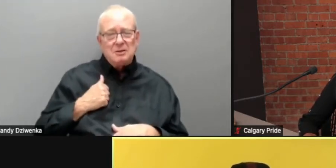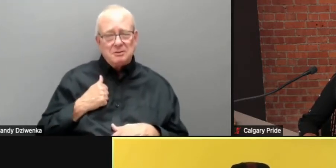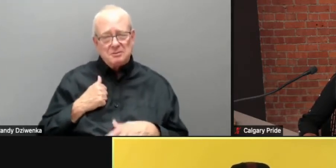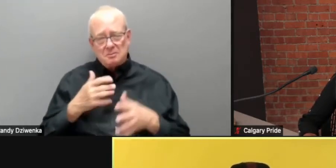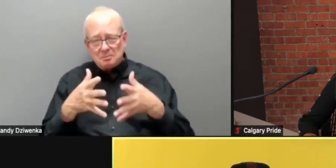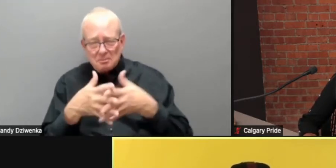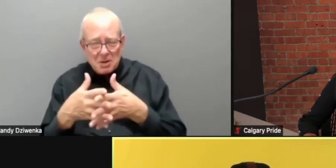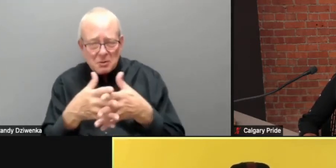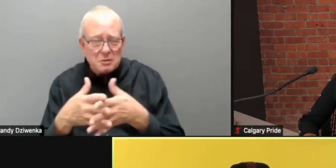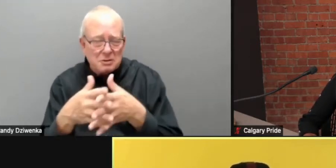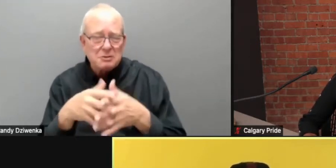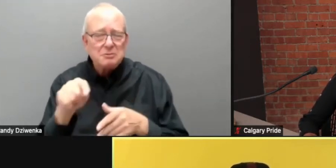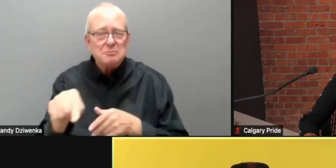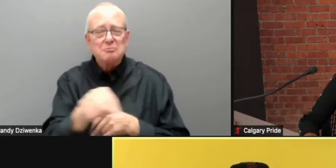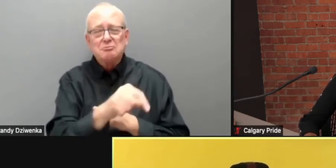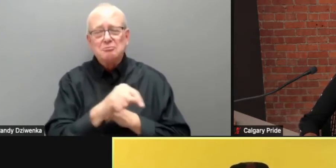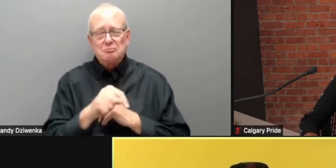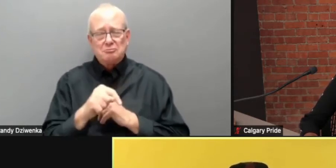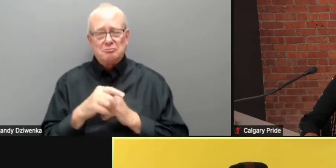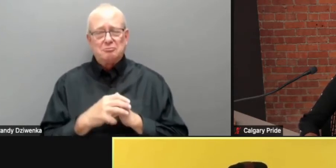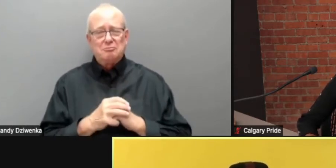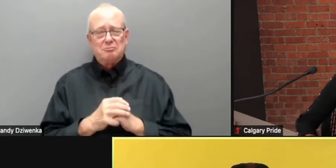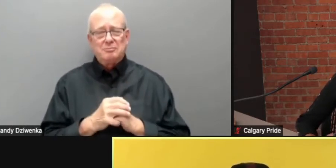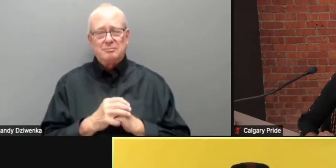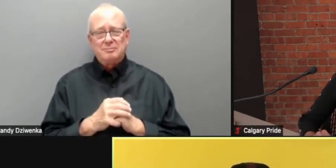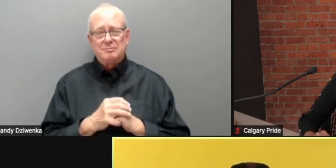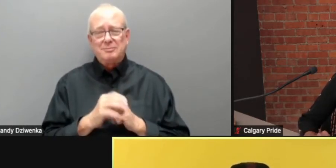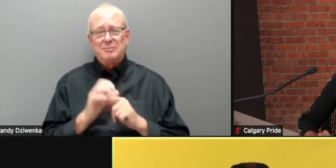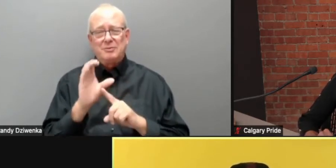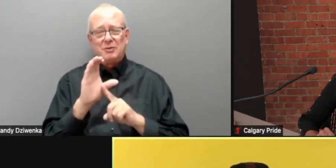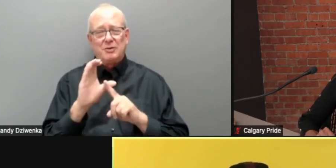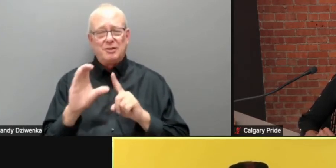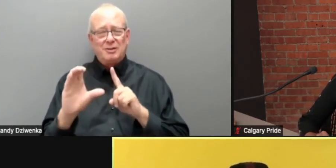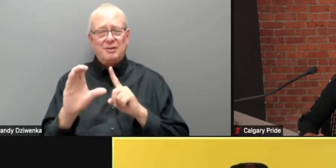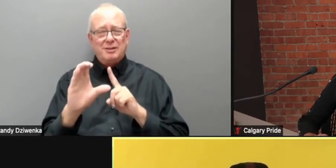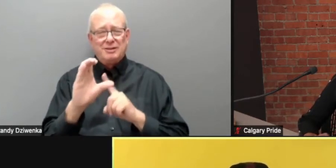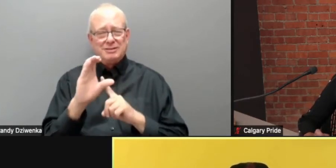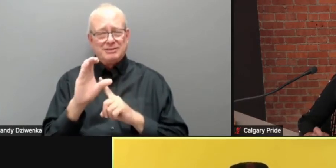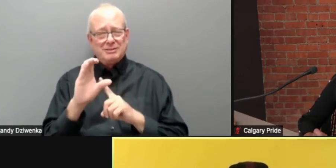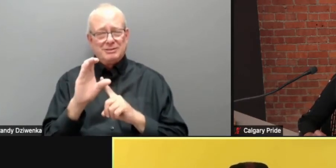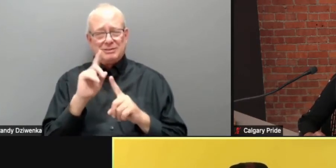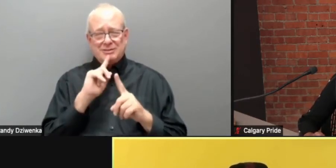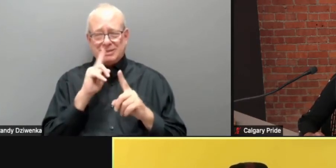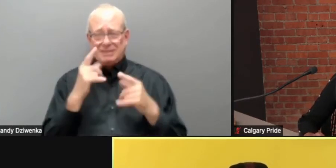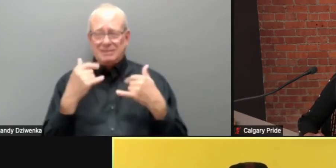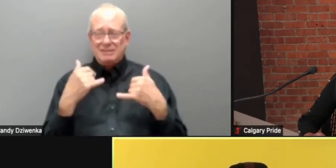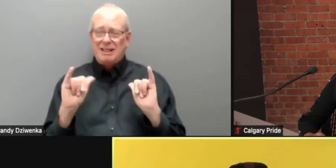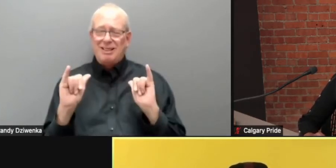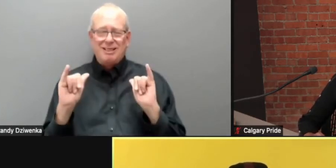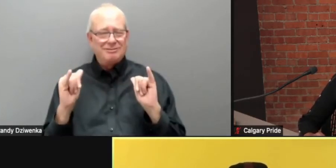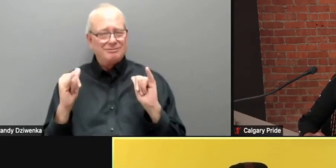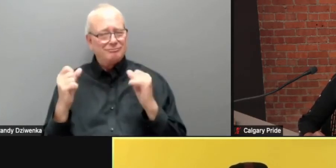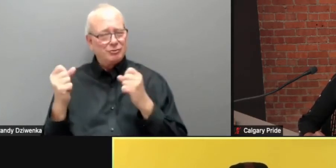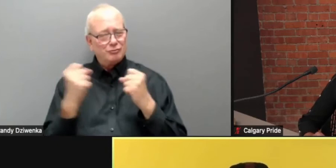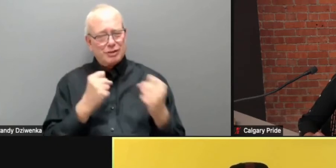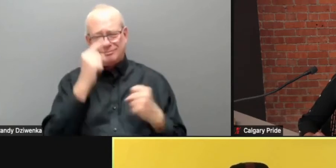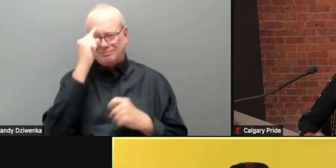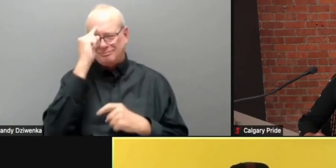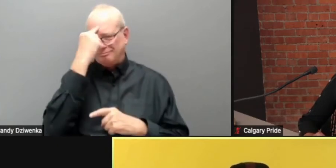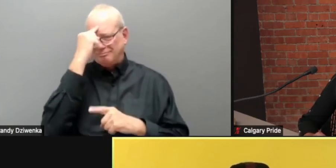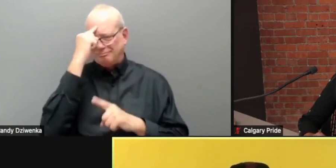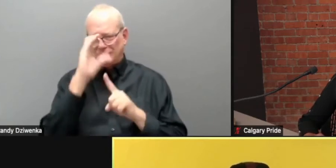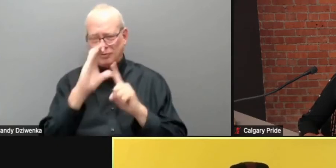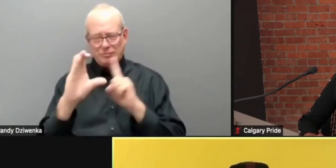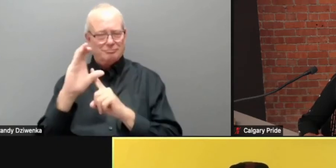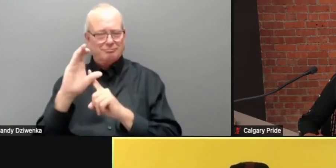their values are so strong that they still don't understand, and they're still, forcing their children to get married, and